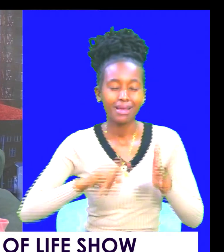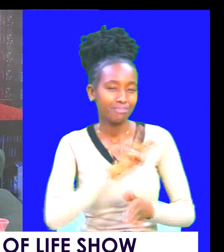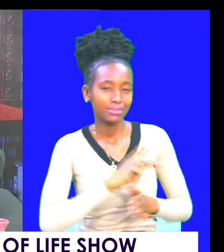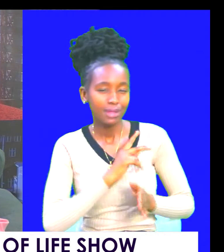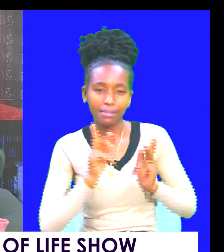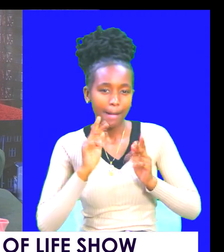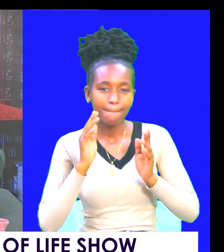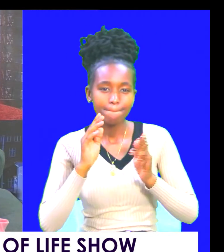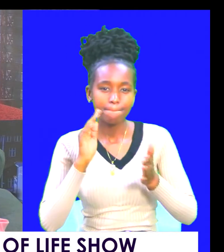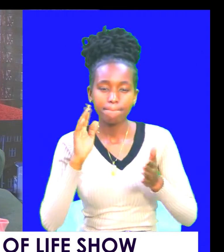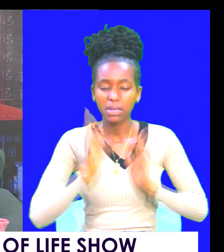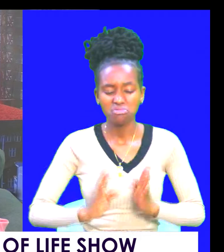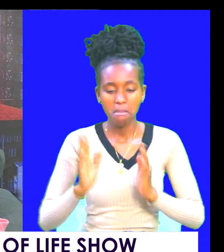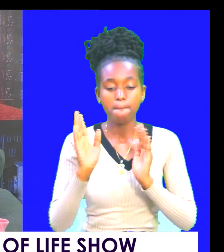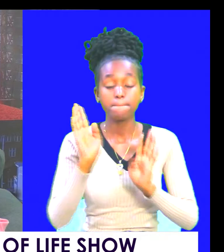Identity